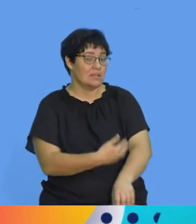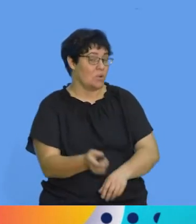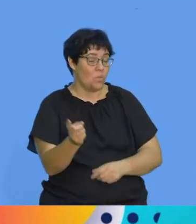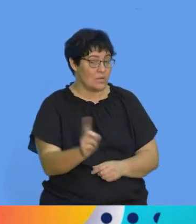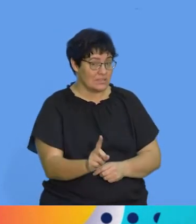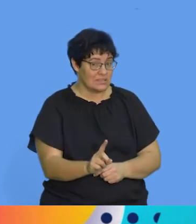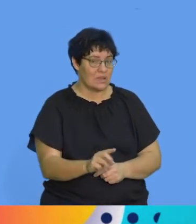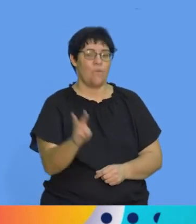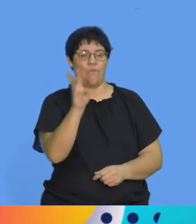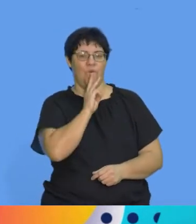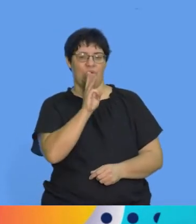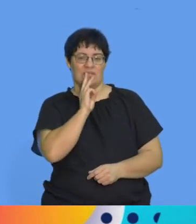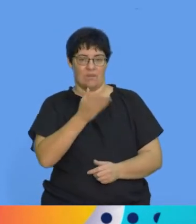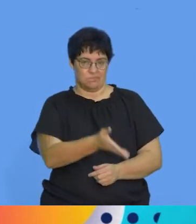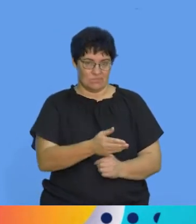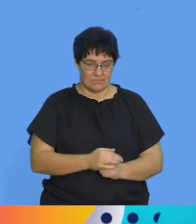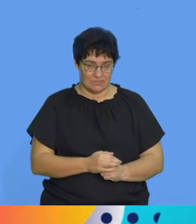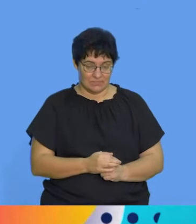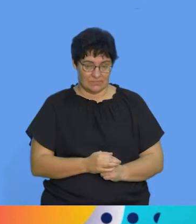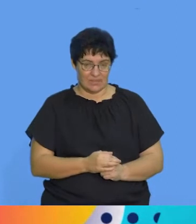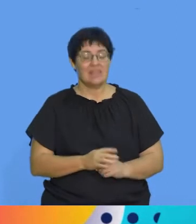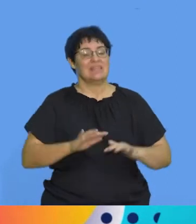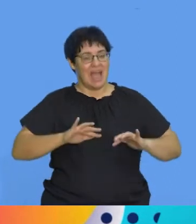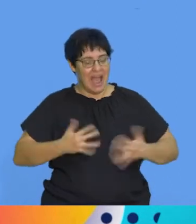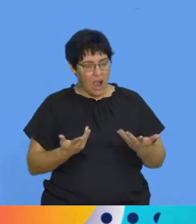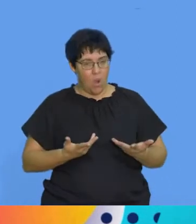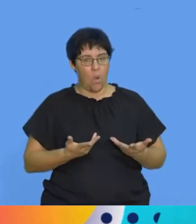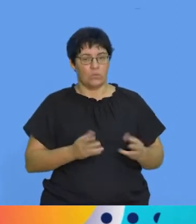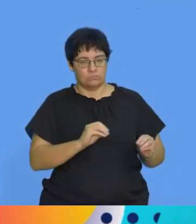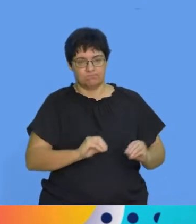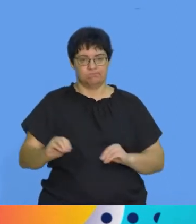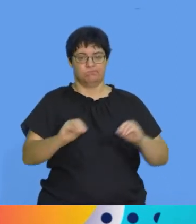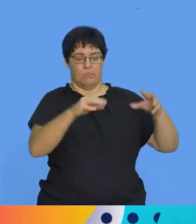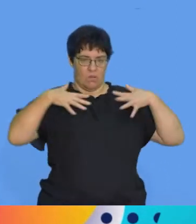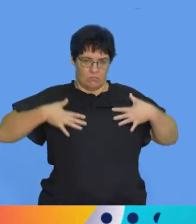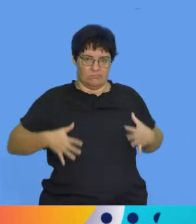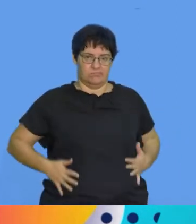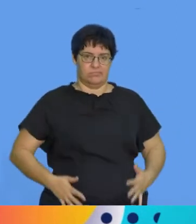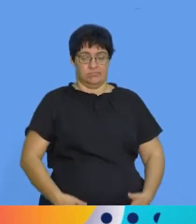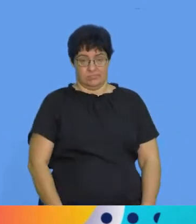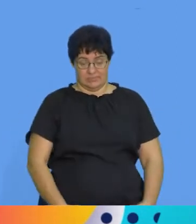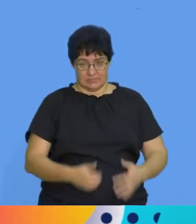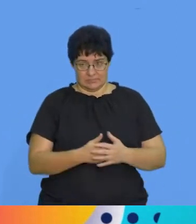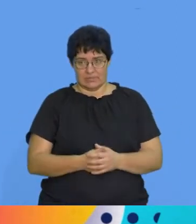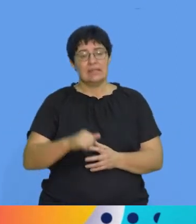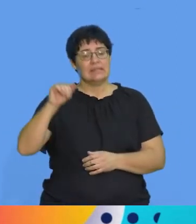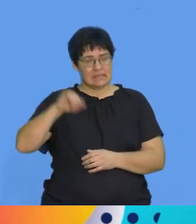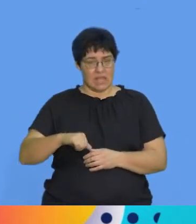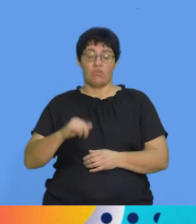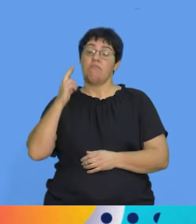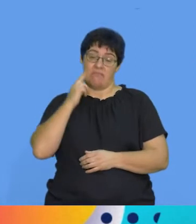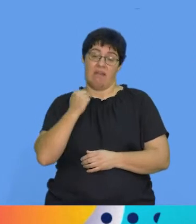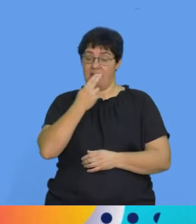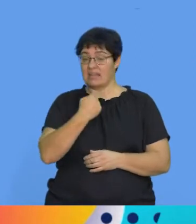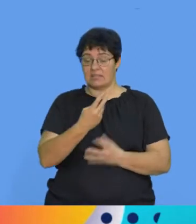my blood? My blood is water, because that's how I'm going to transport them around the body. So it's not yes, this